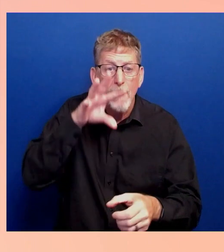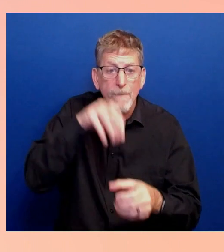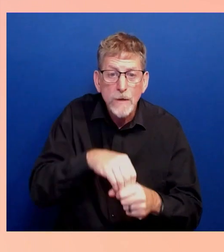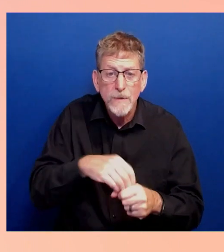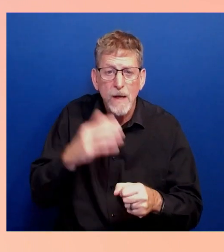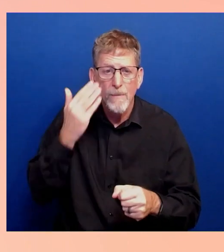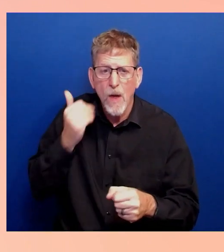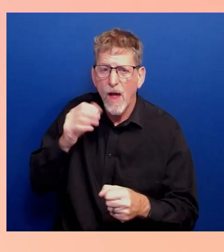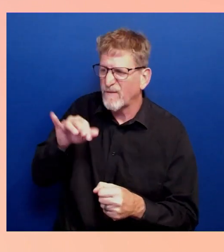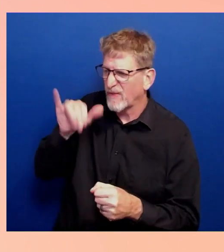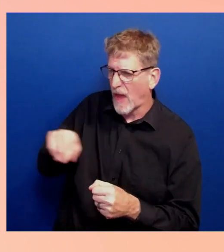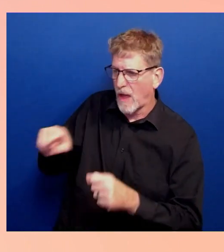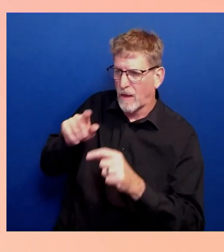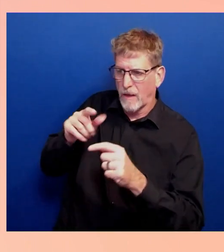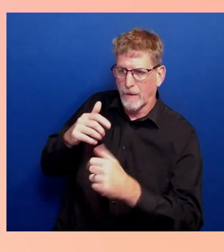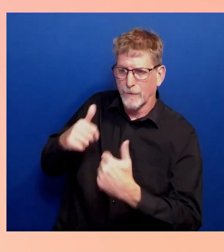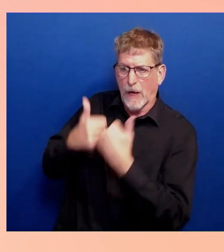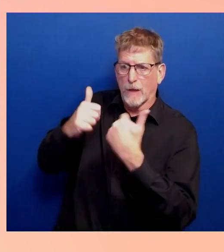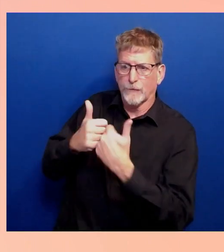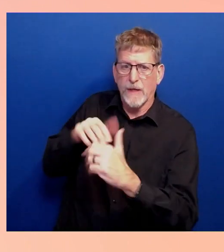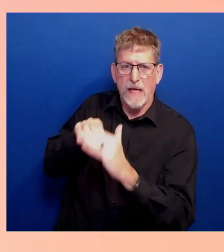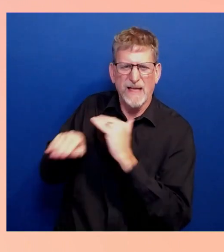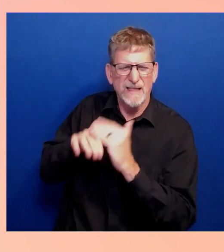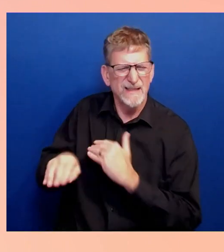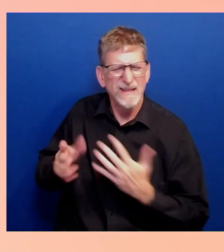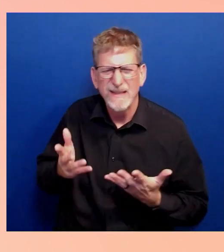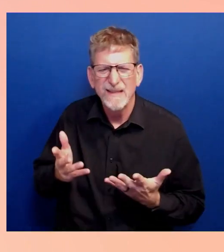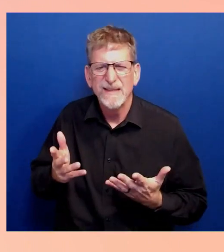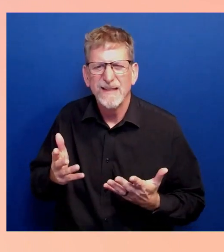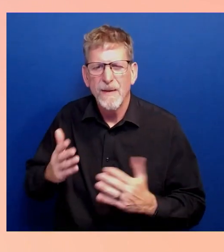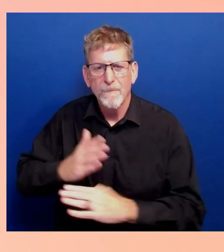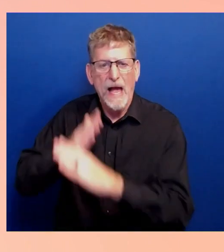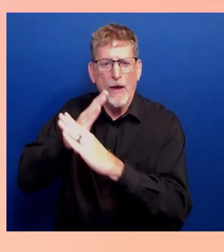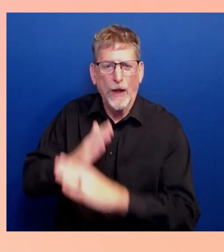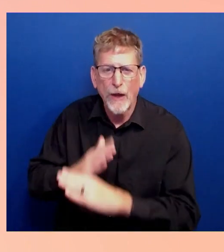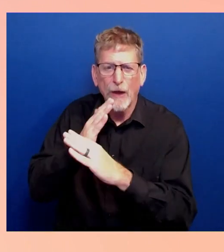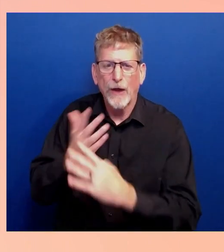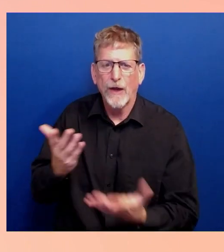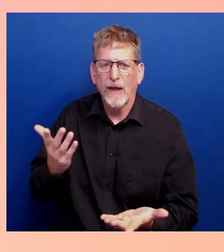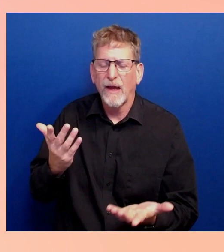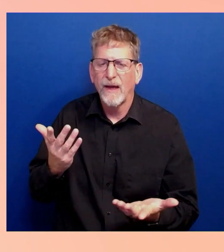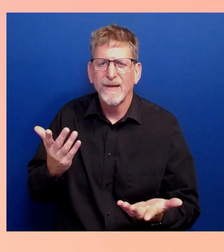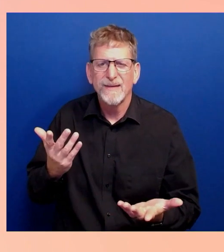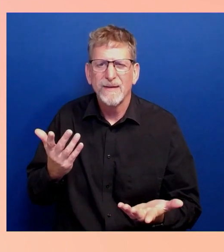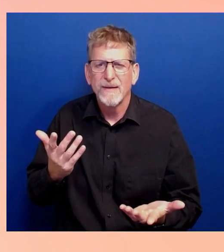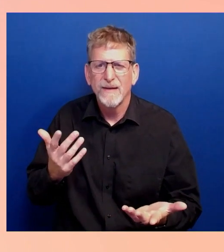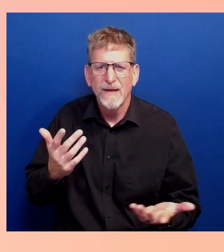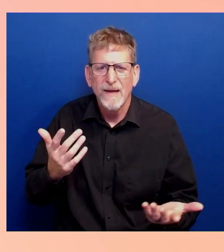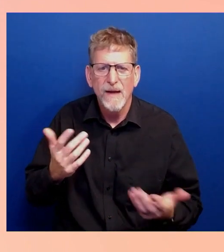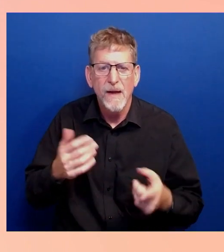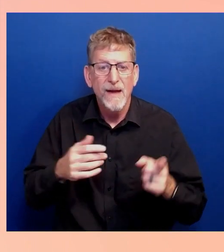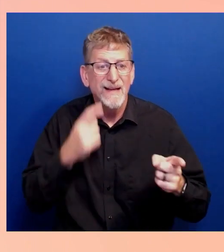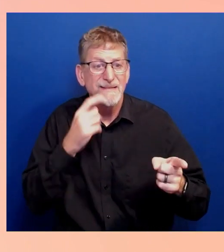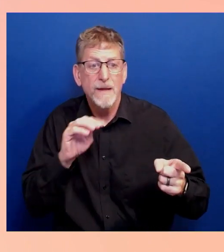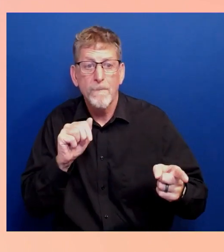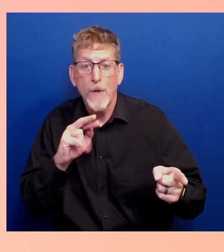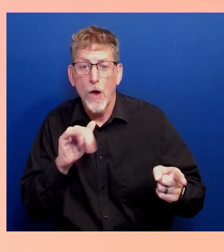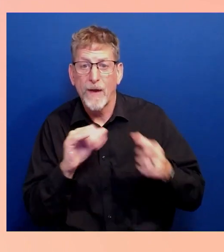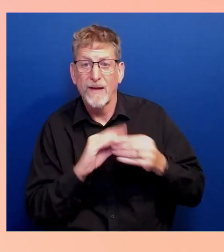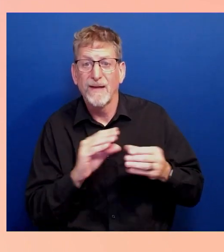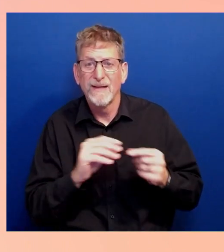barriers and the practical barriers. And Maria mentioned it very well. We have we recently published, and I can